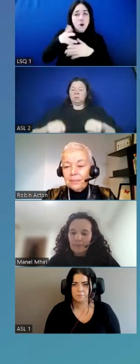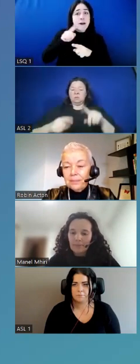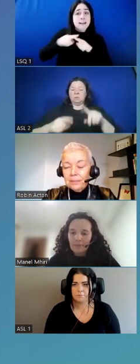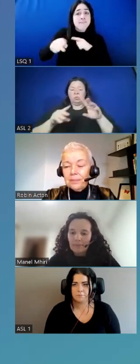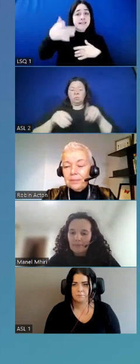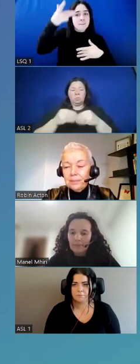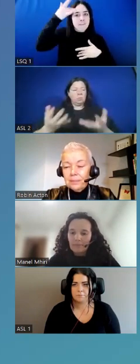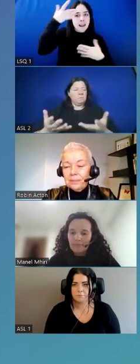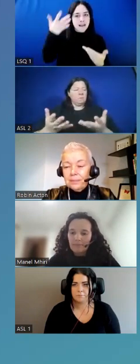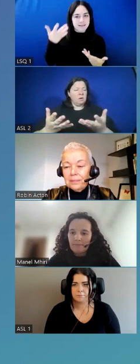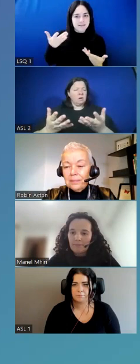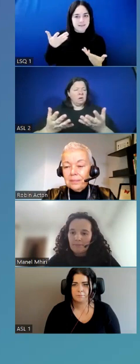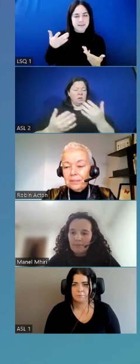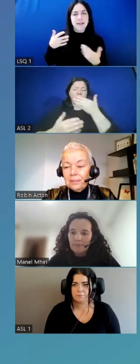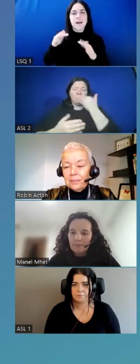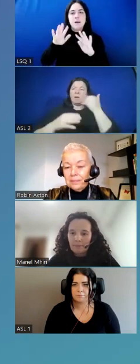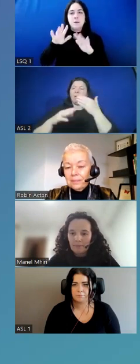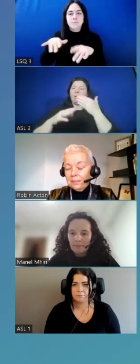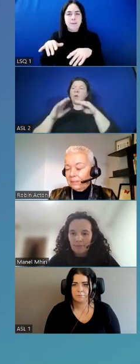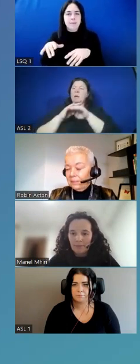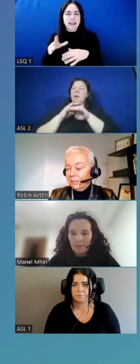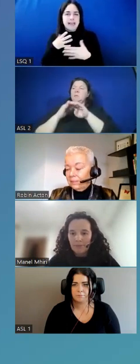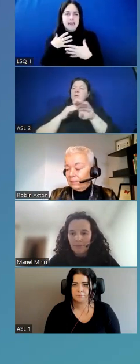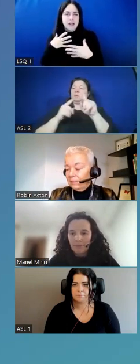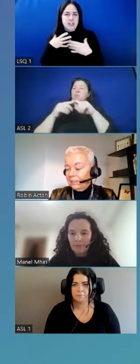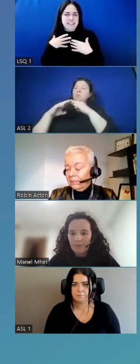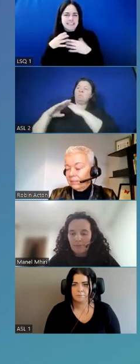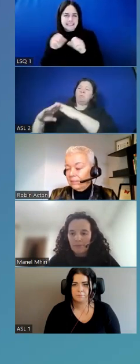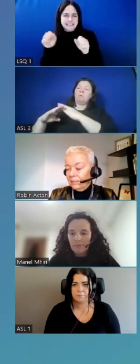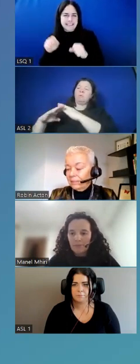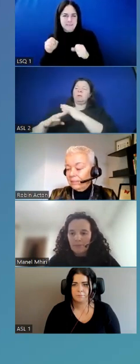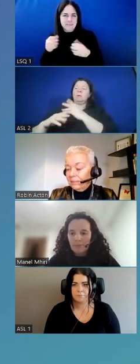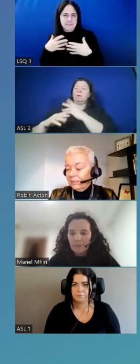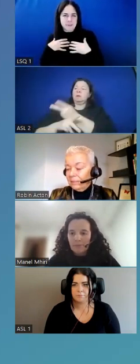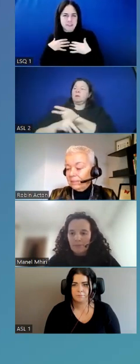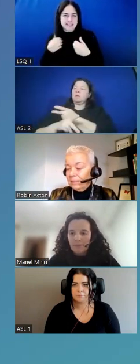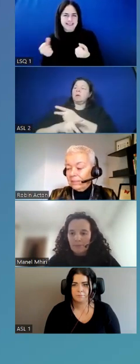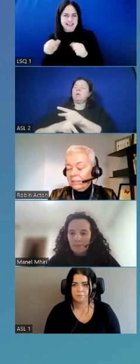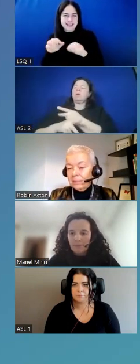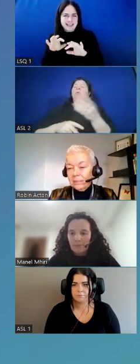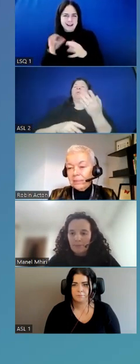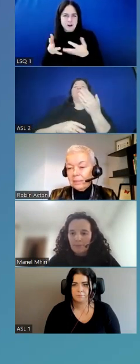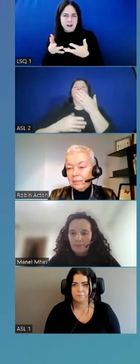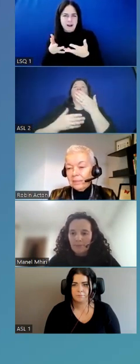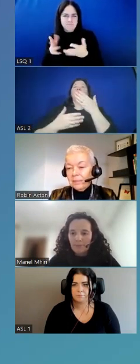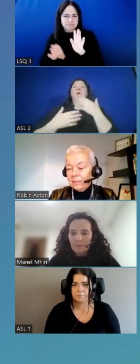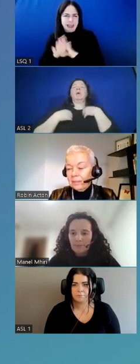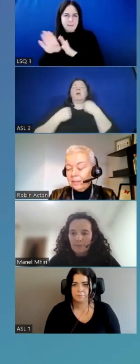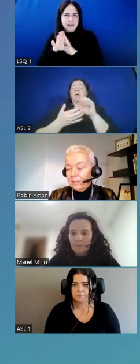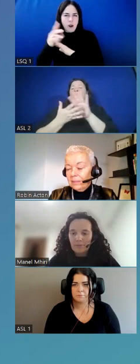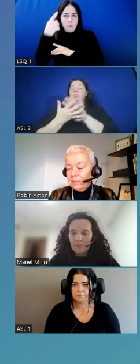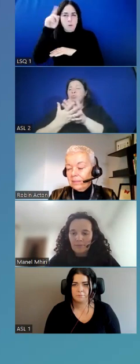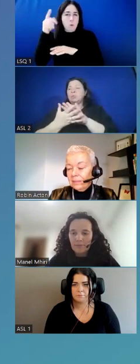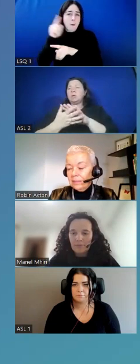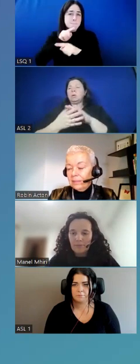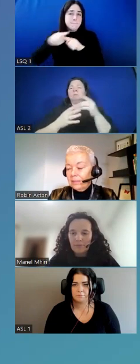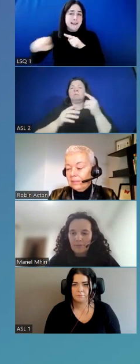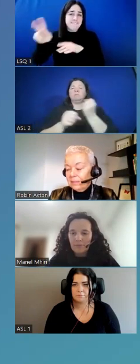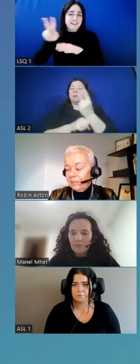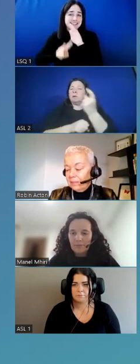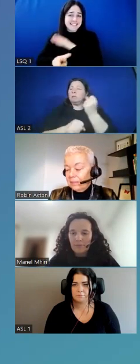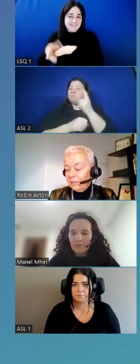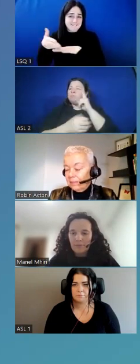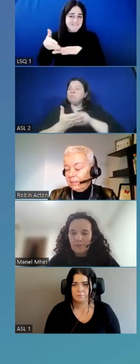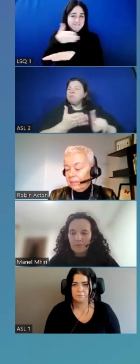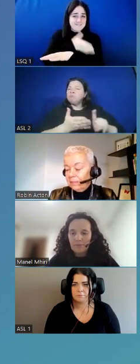provide better access to preventative care, better health screening, annual checkups, appropriate